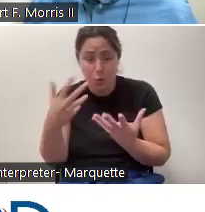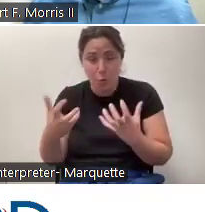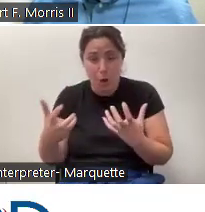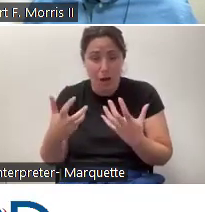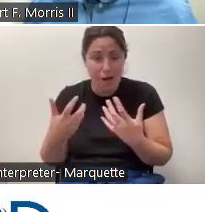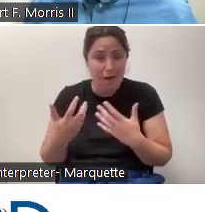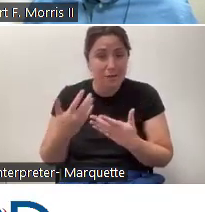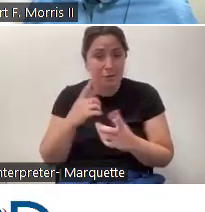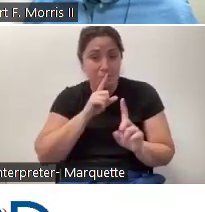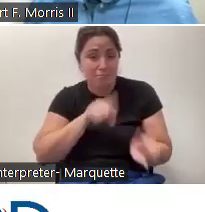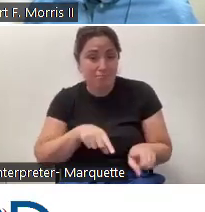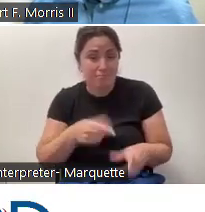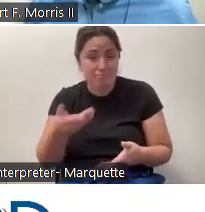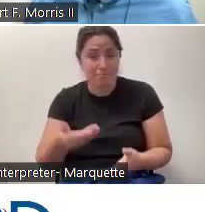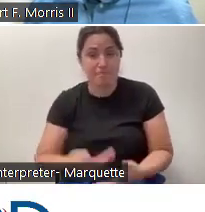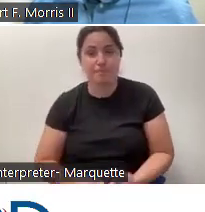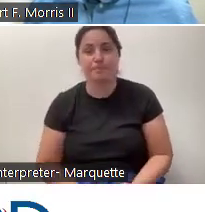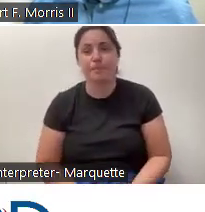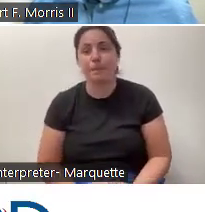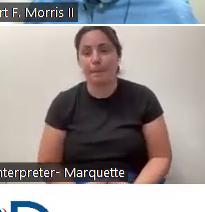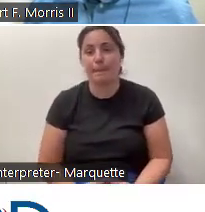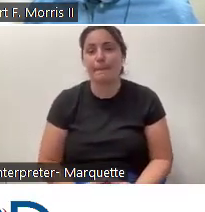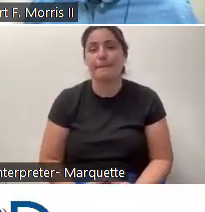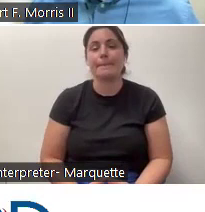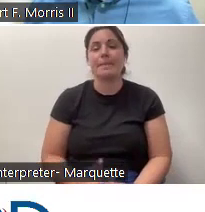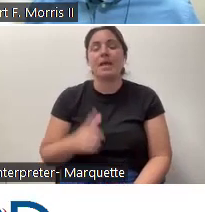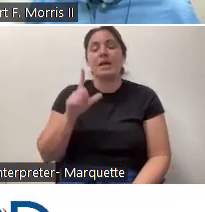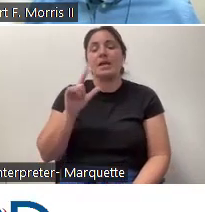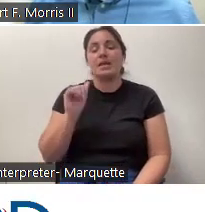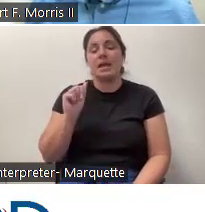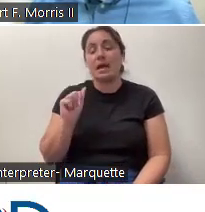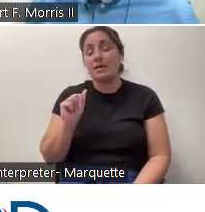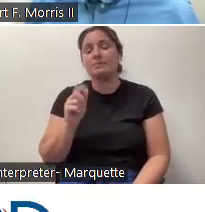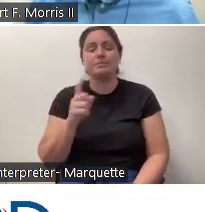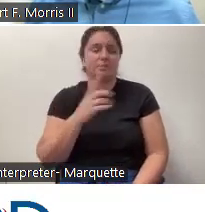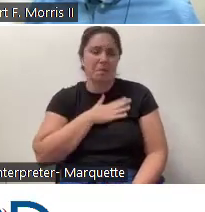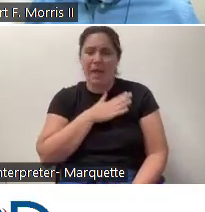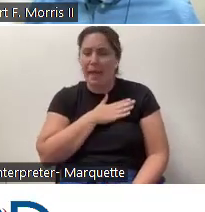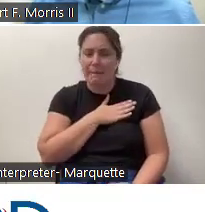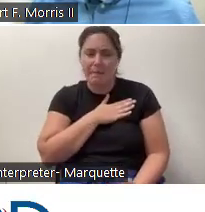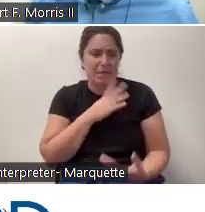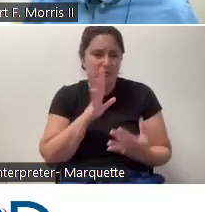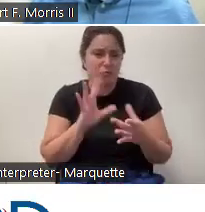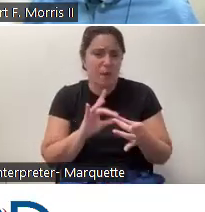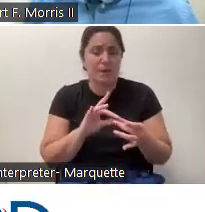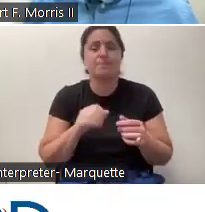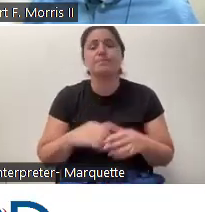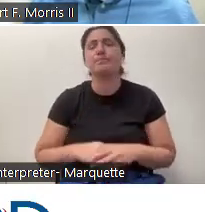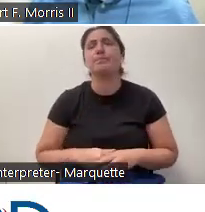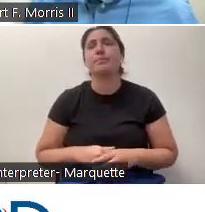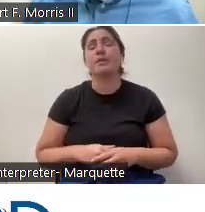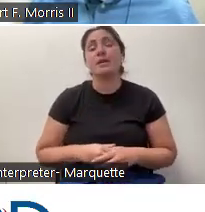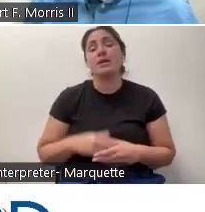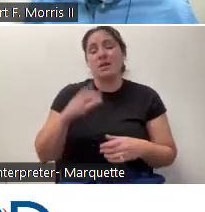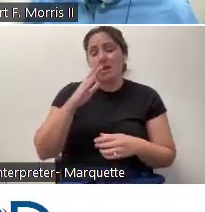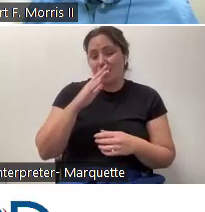in. I'd be happy to touch on that. In Colorado, I think that each local area has their